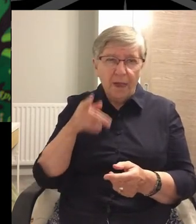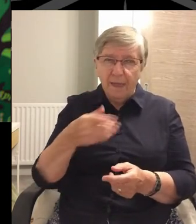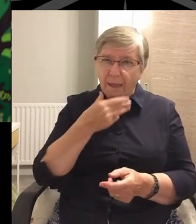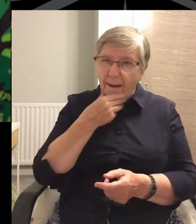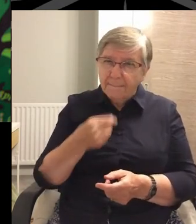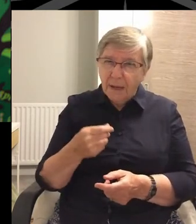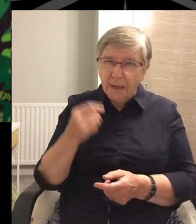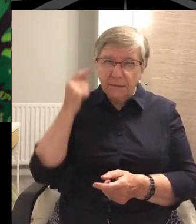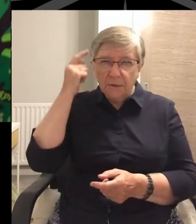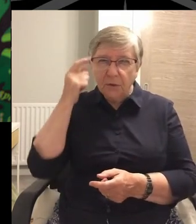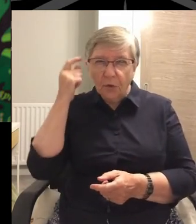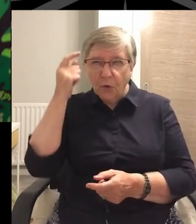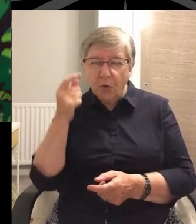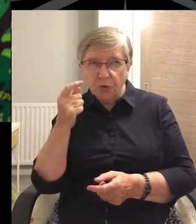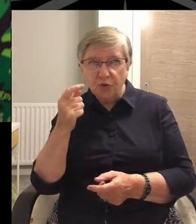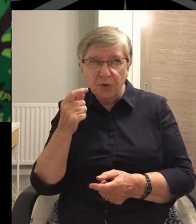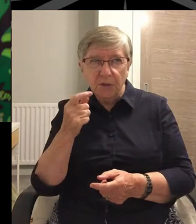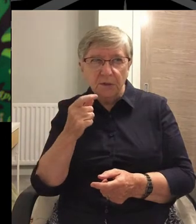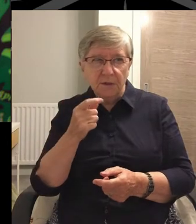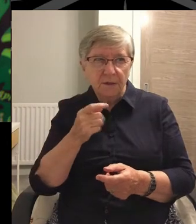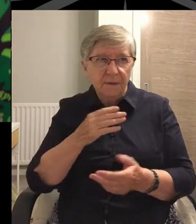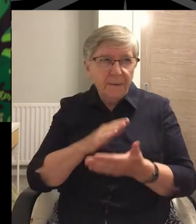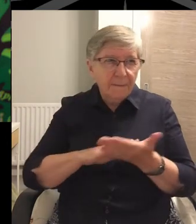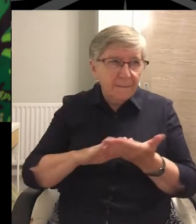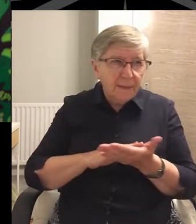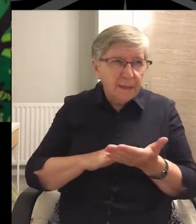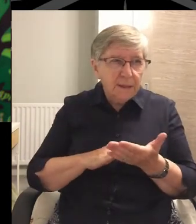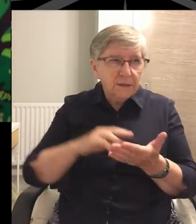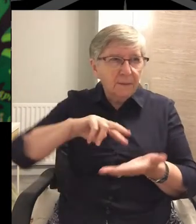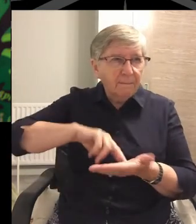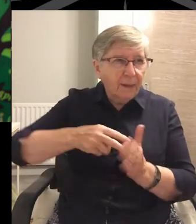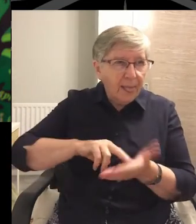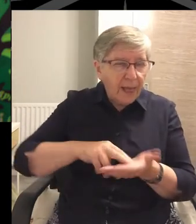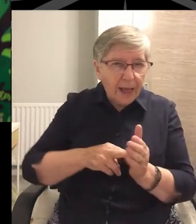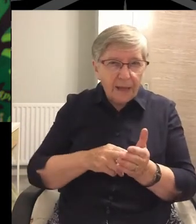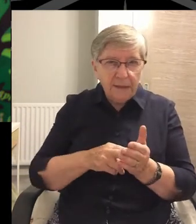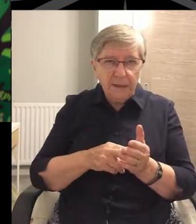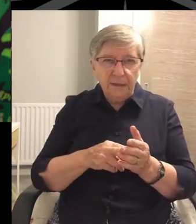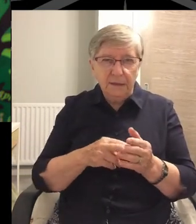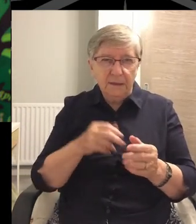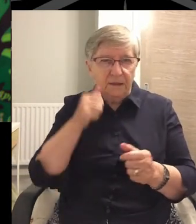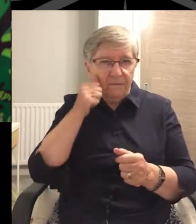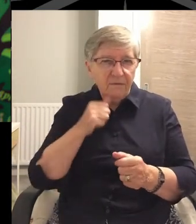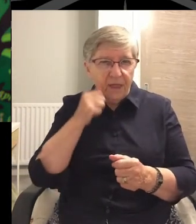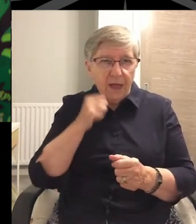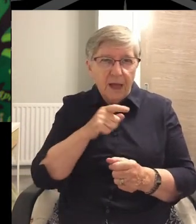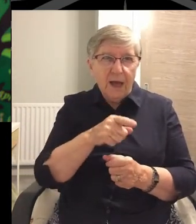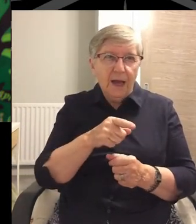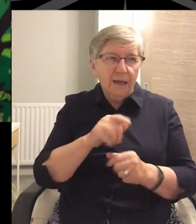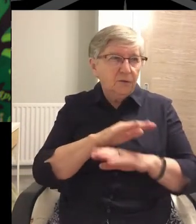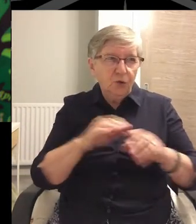conscious, deliberate work to do something that you shouldn't? Isn't it the planning and the scheming and the thoughtlessness